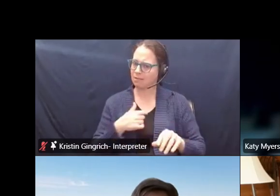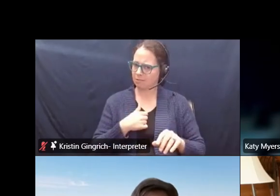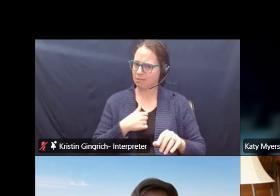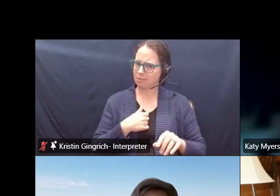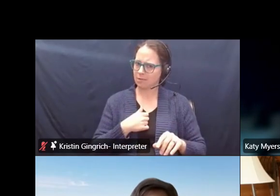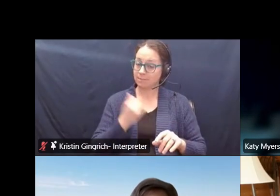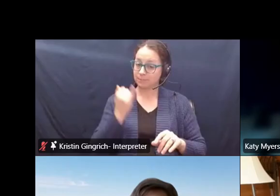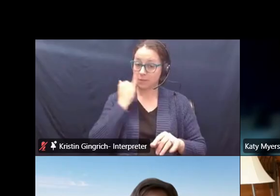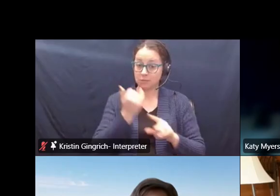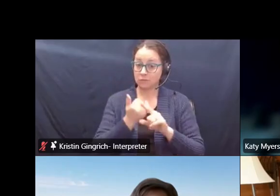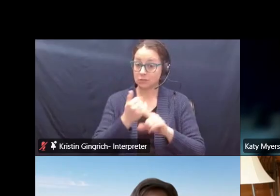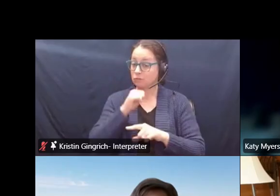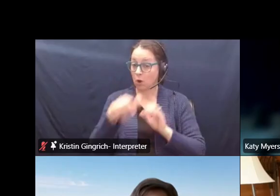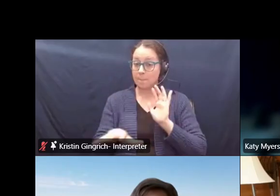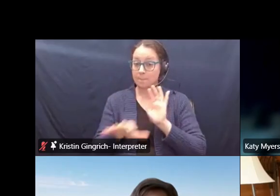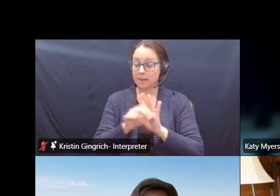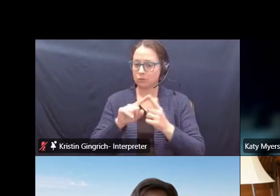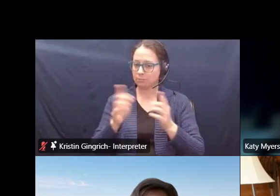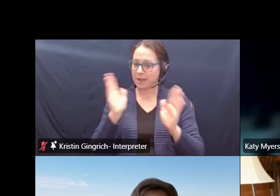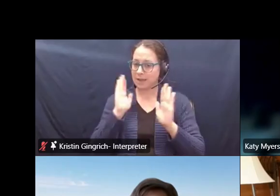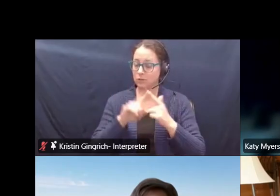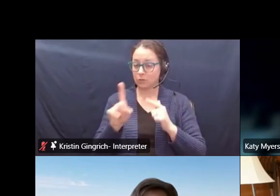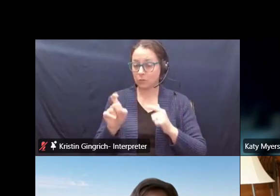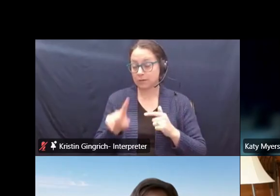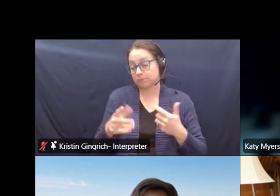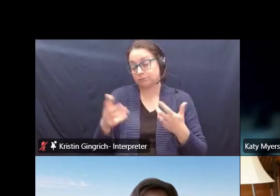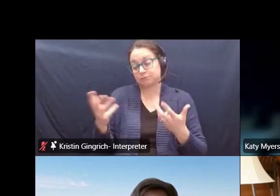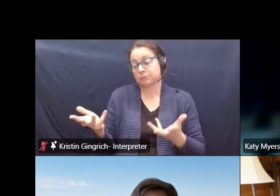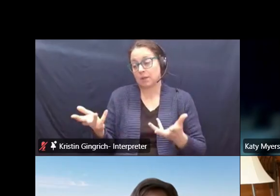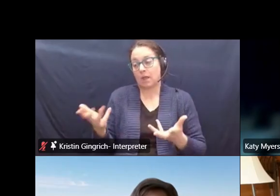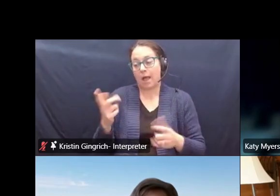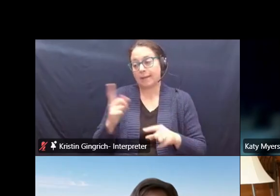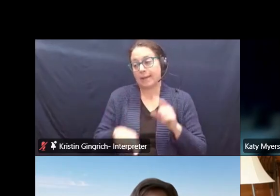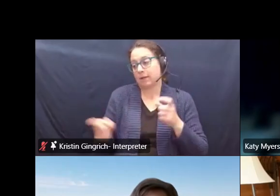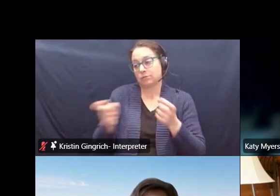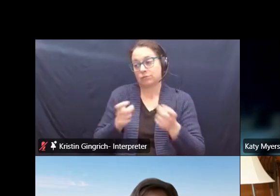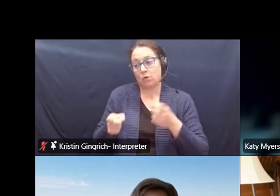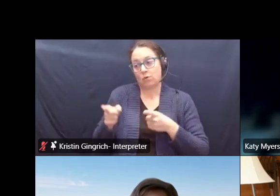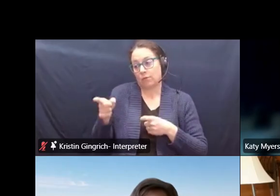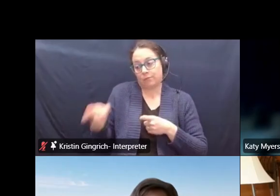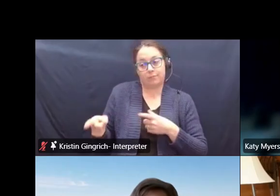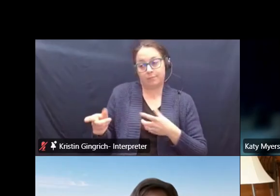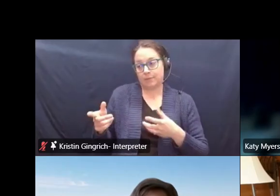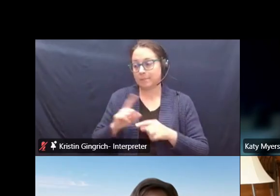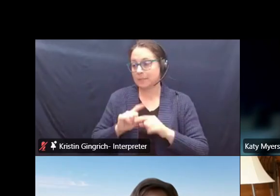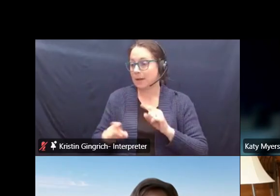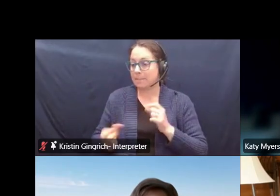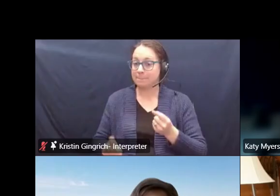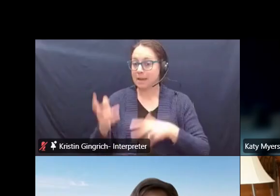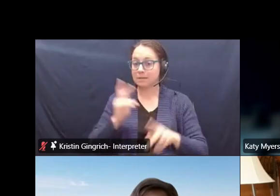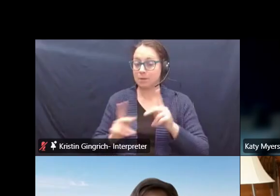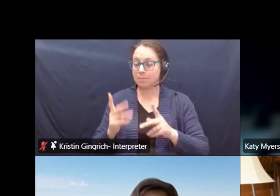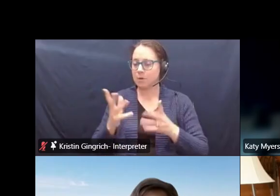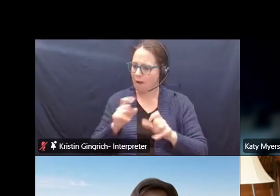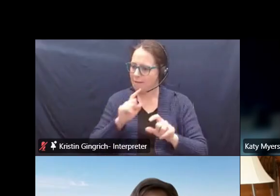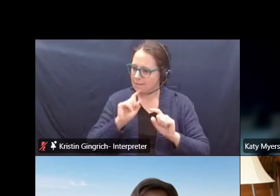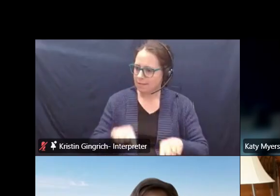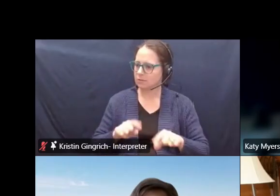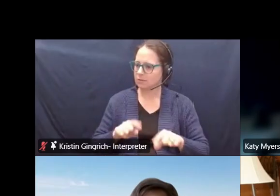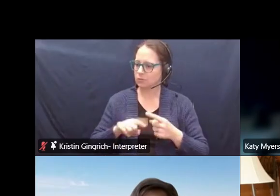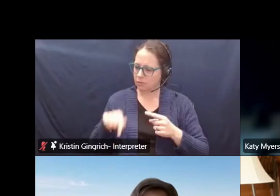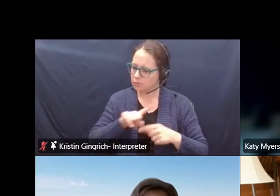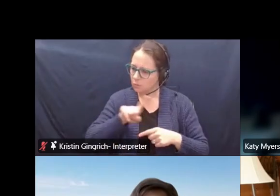If you don't choose to pay attention to the question, I have no control over that. But many people would like an answer to this